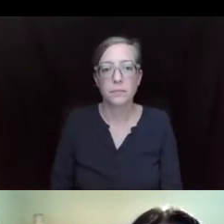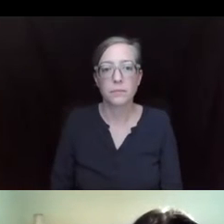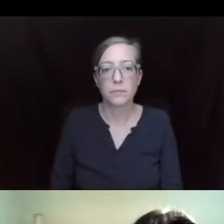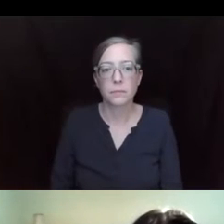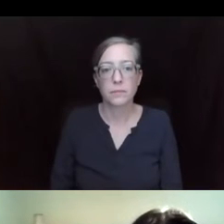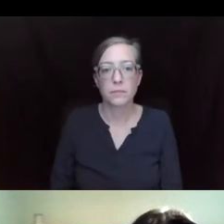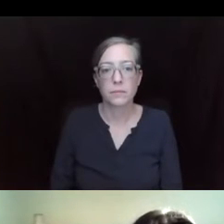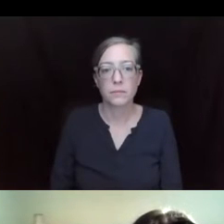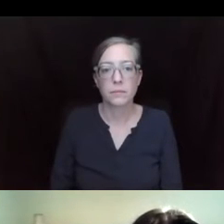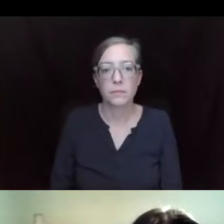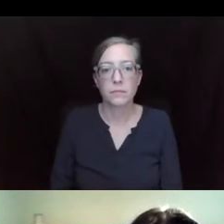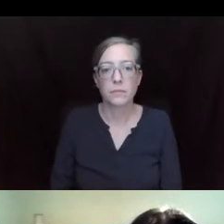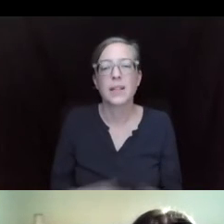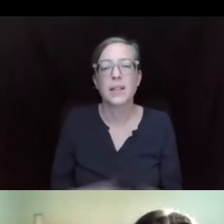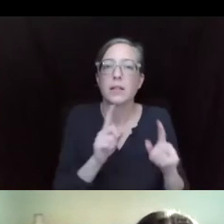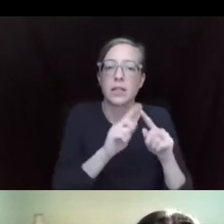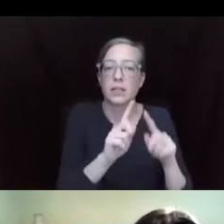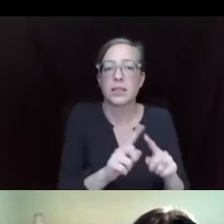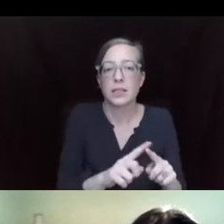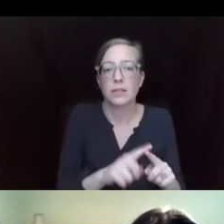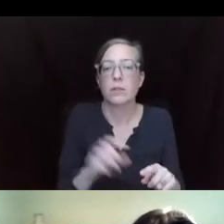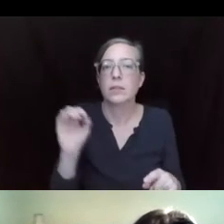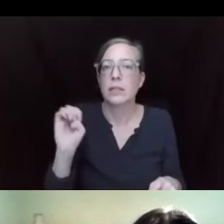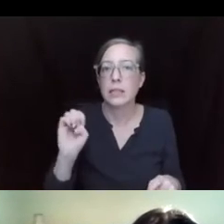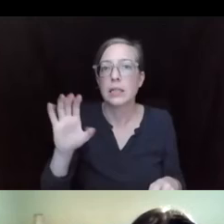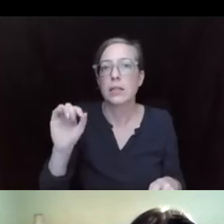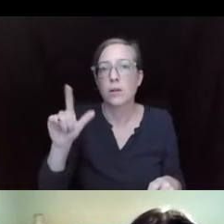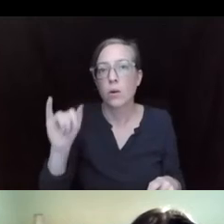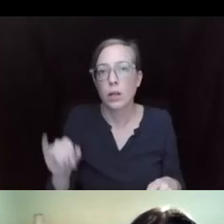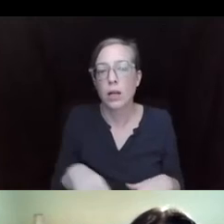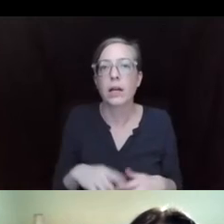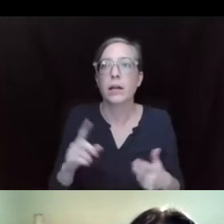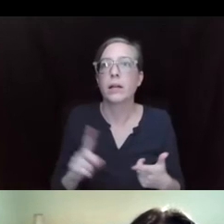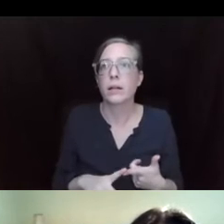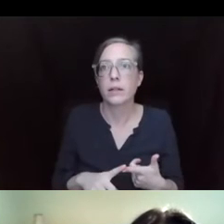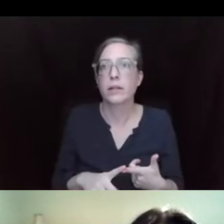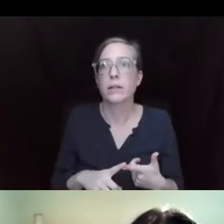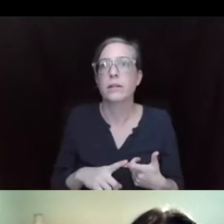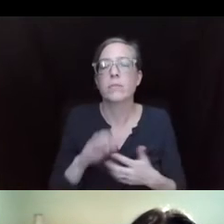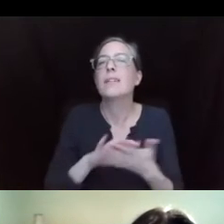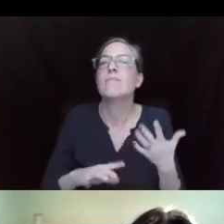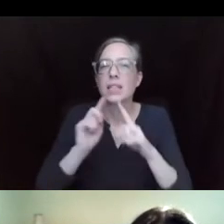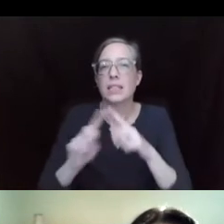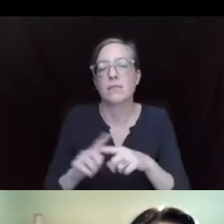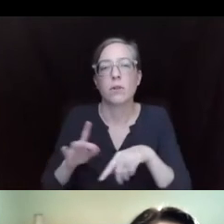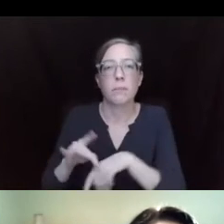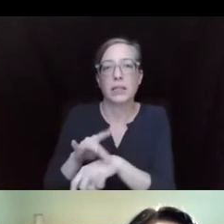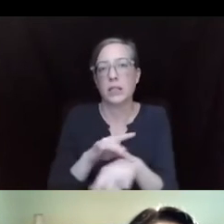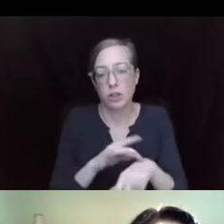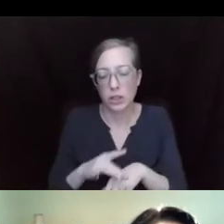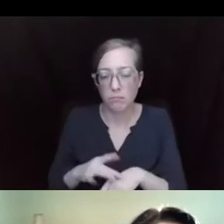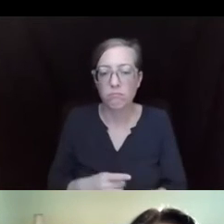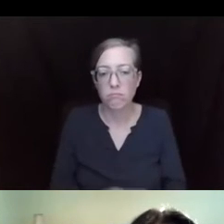coli, B. cereus, B. subtilis, a second E. coli, Saccharomyces, and Salmonella enterica, 6 different right here.